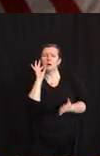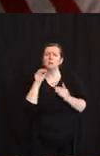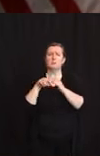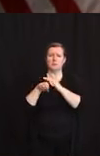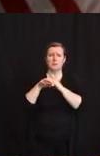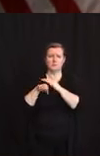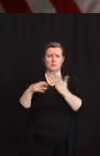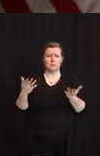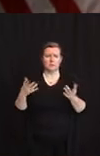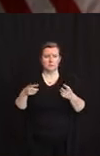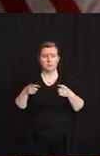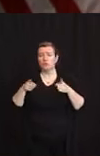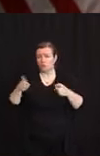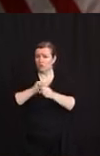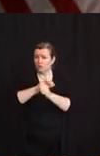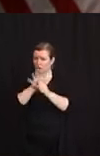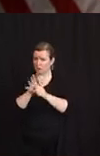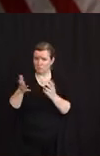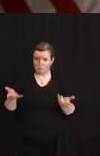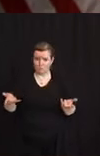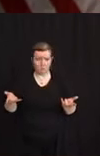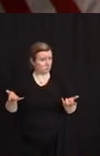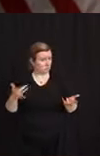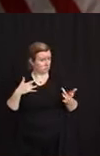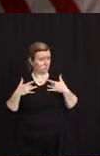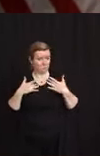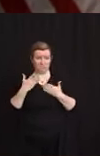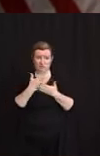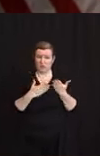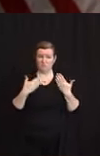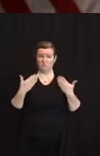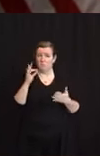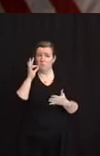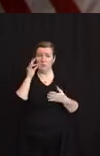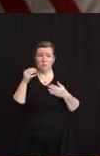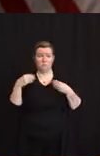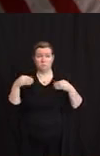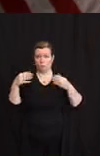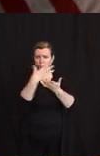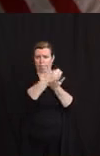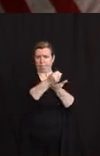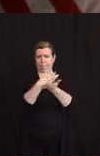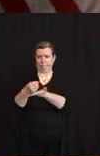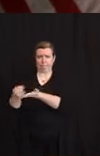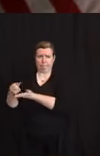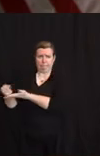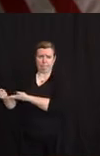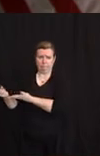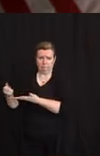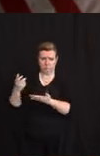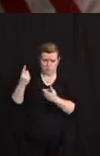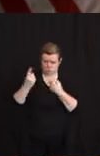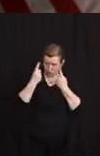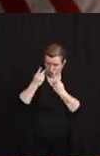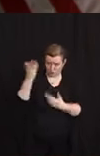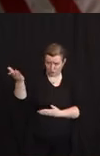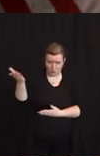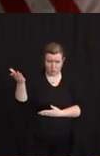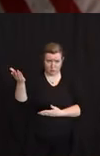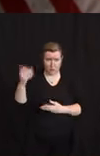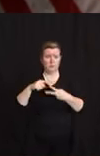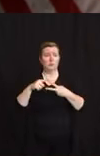that dispensaries are running out of supplies. I was wondering if you had any thoughts on that. Also, are you planning to